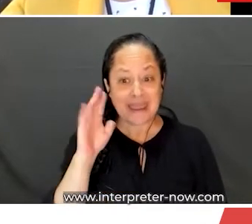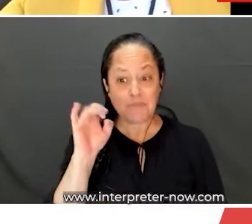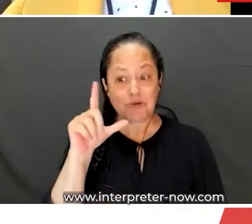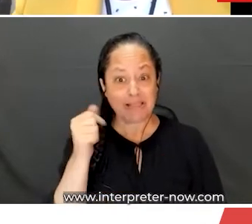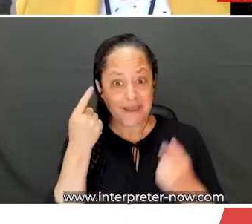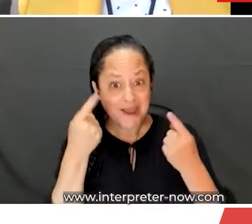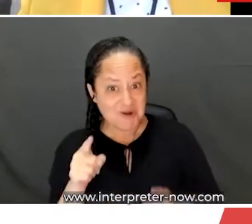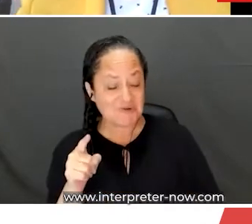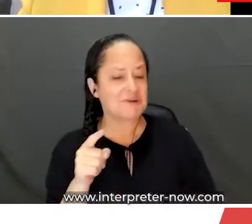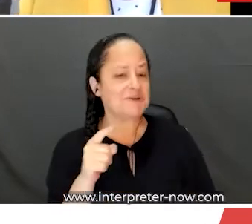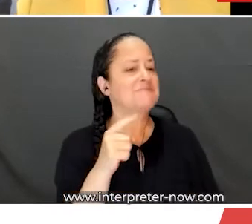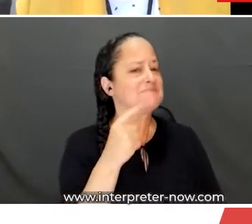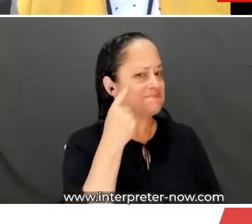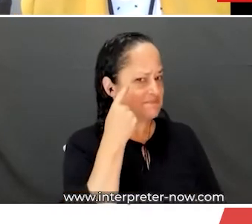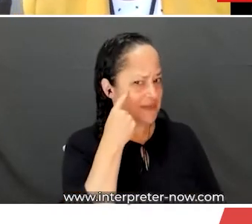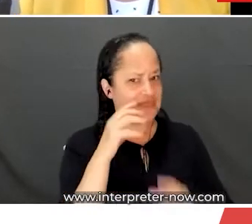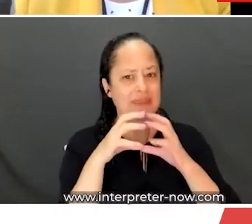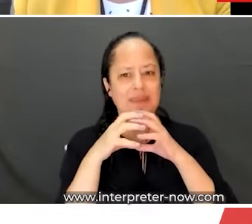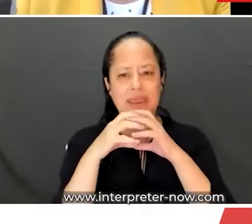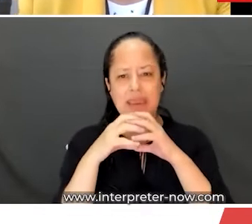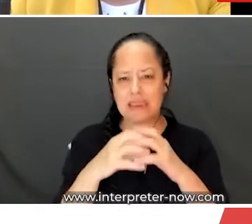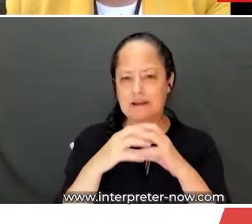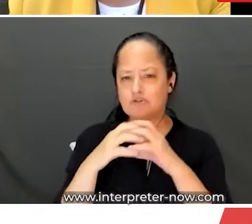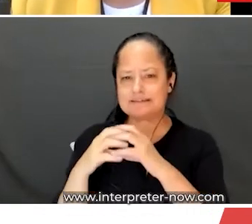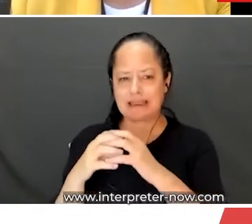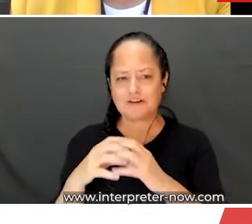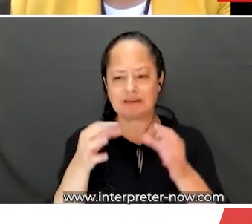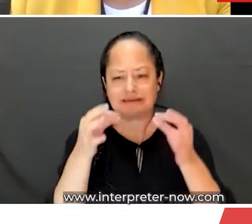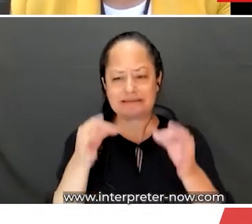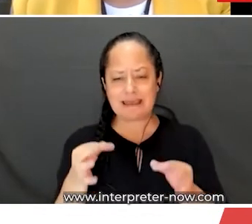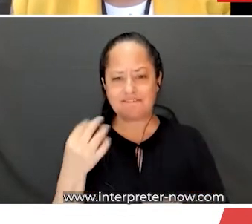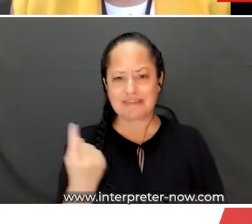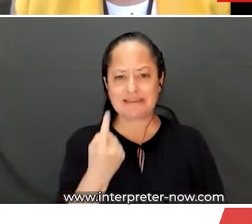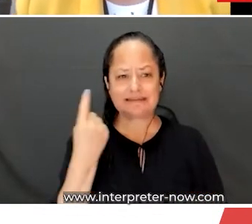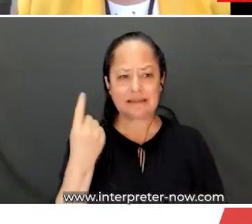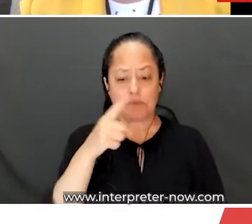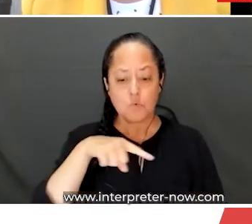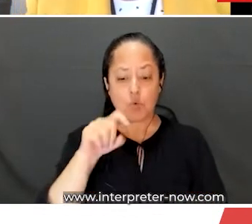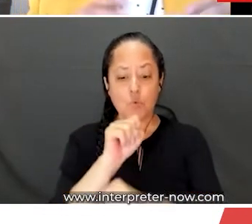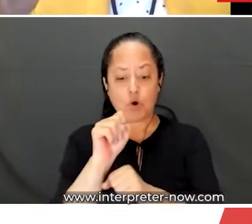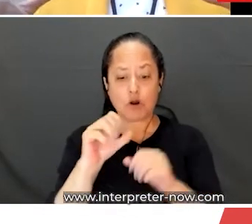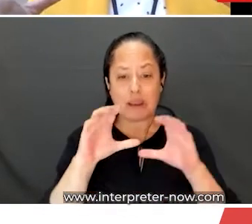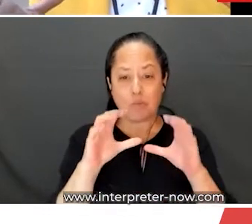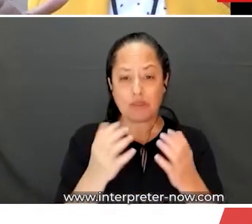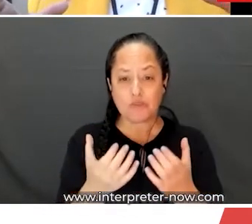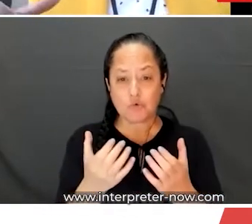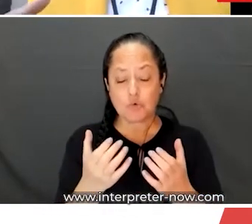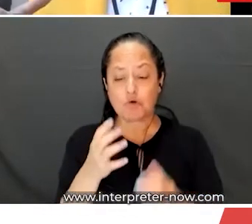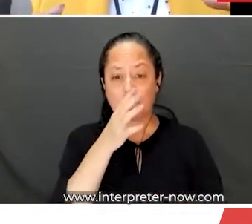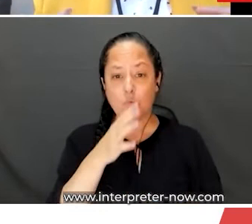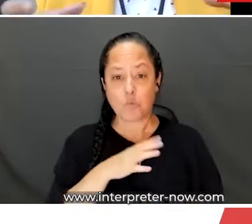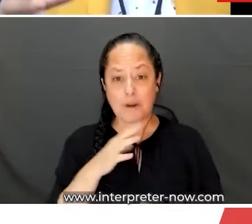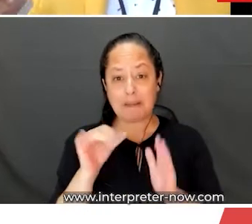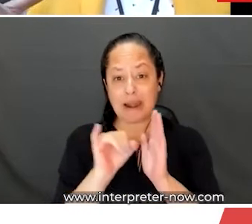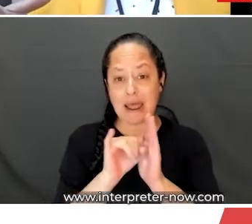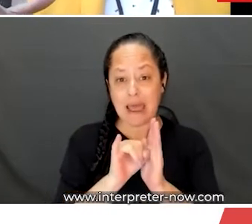Yeah, no, I think intersectionality is definitely something that when working with a group of women who